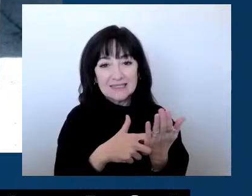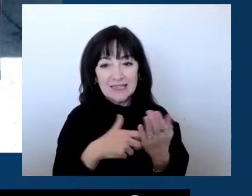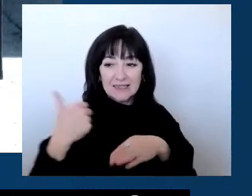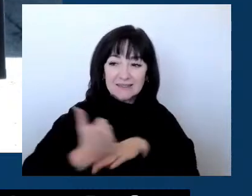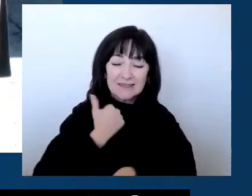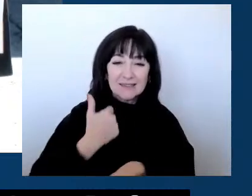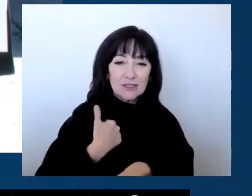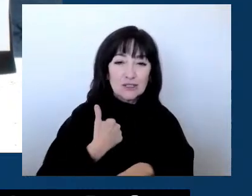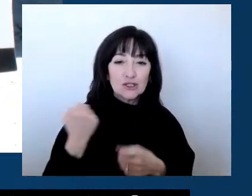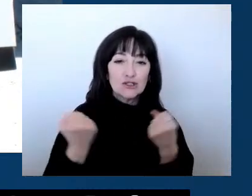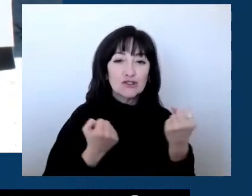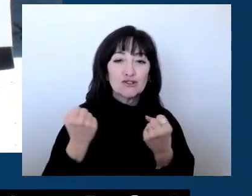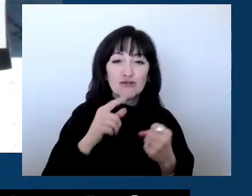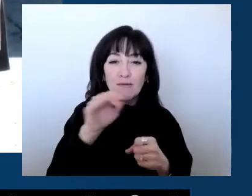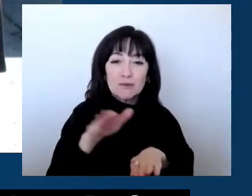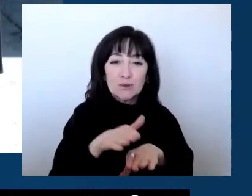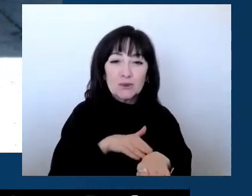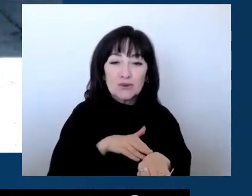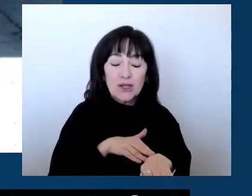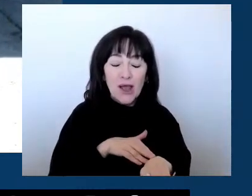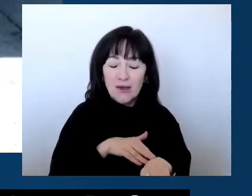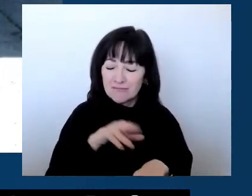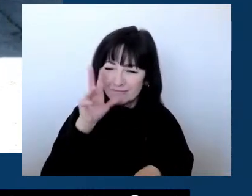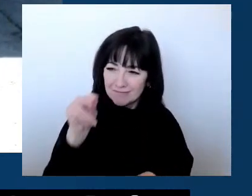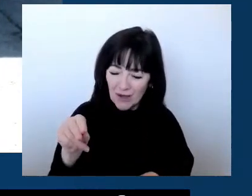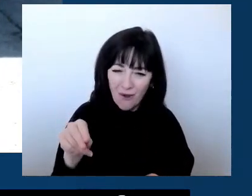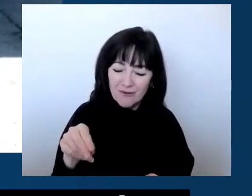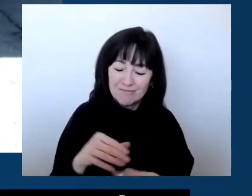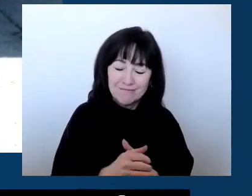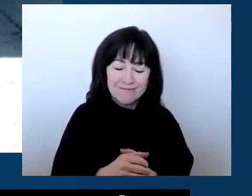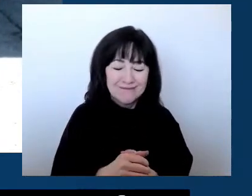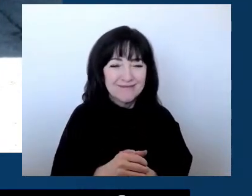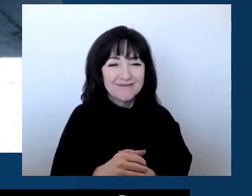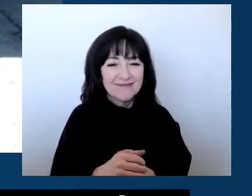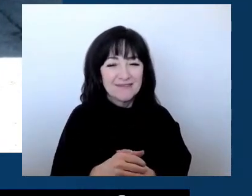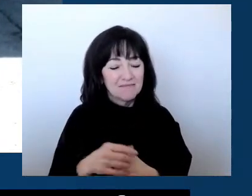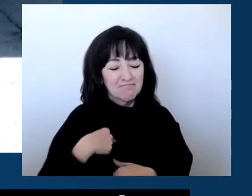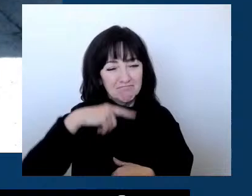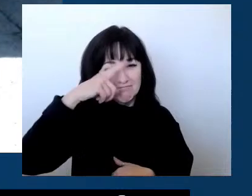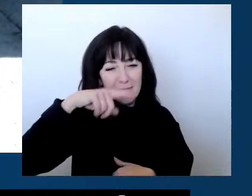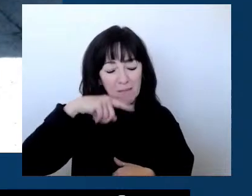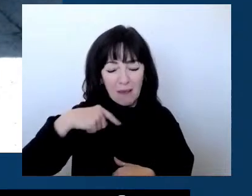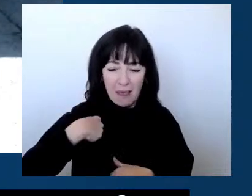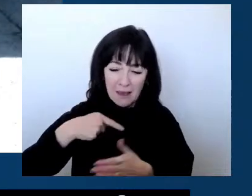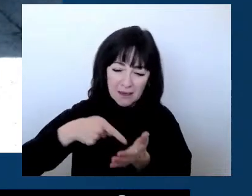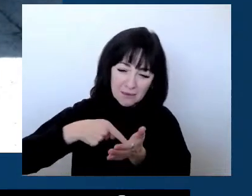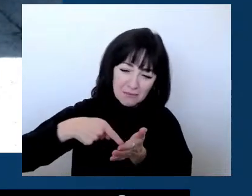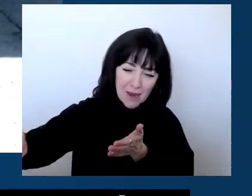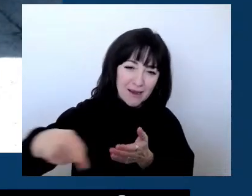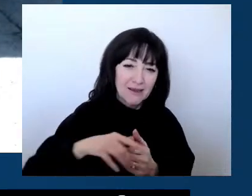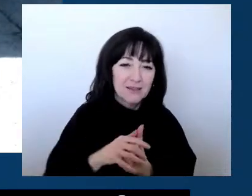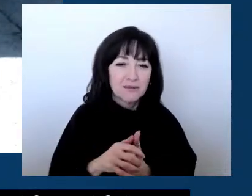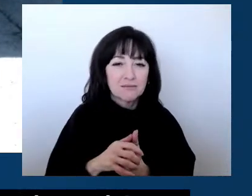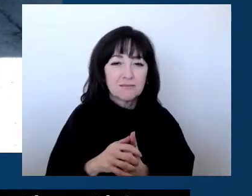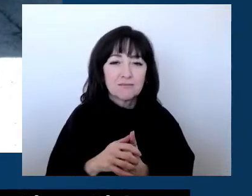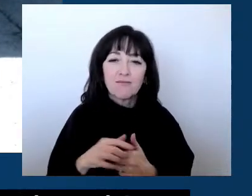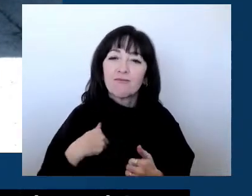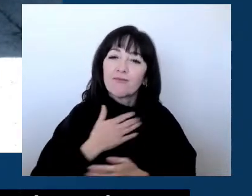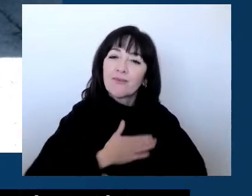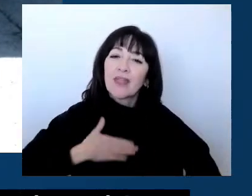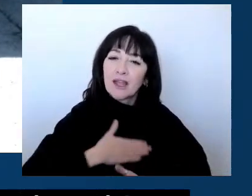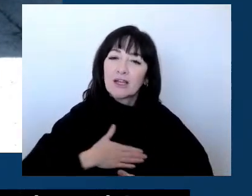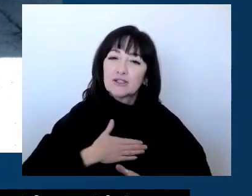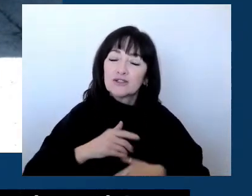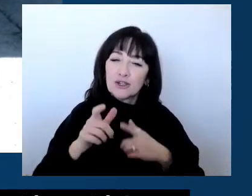I didn't mind paying them. The other thing, what do we do about it? We have, I like to run. I like the days I don't go to the ride. I'd